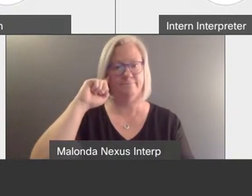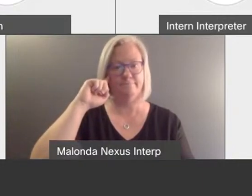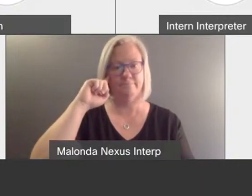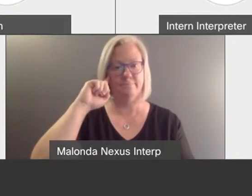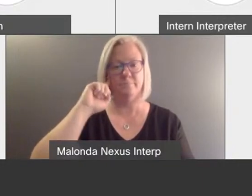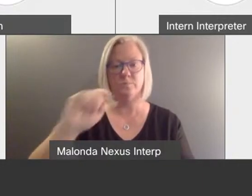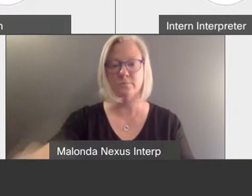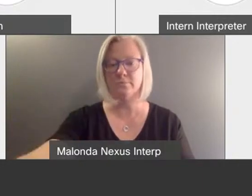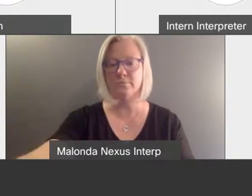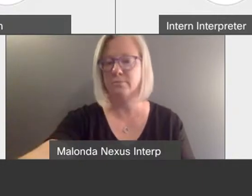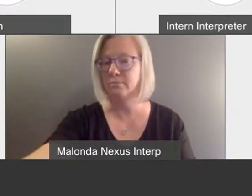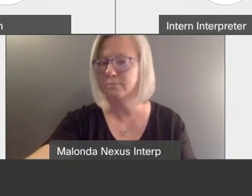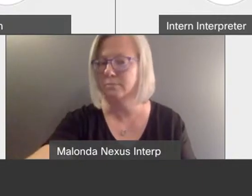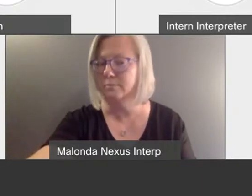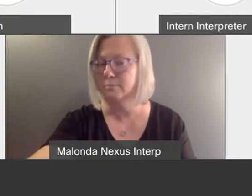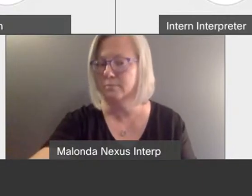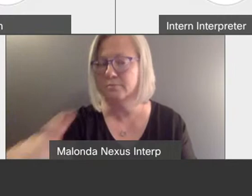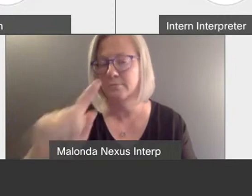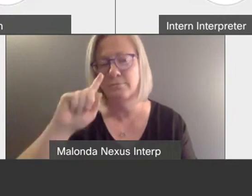Like many of you,